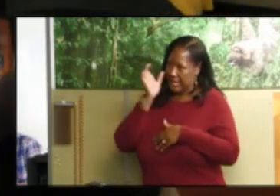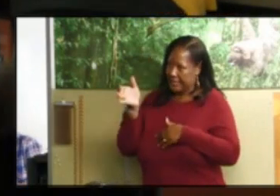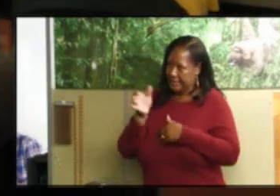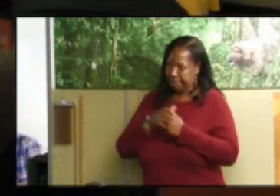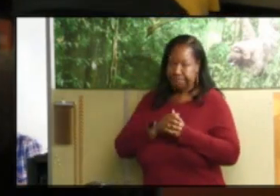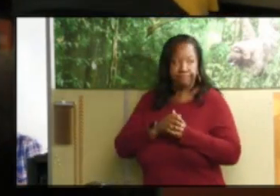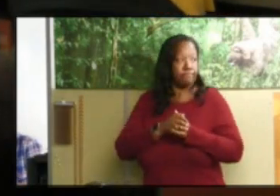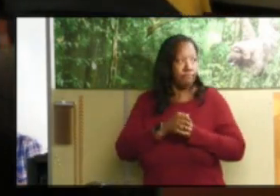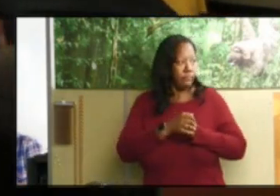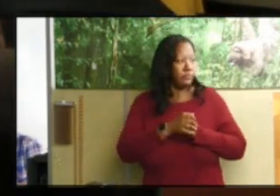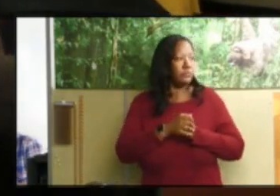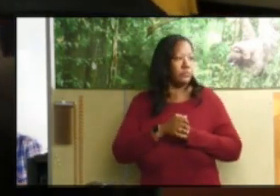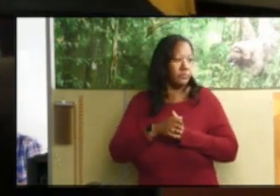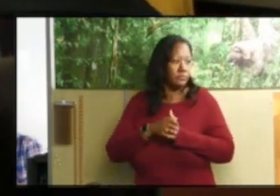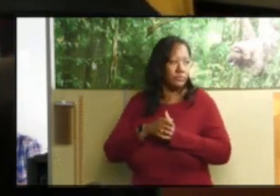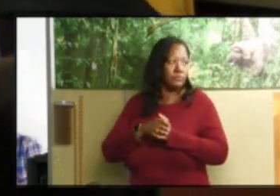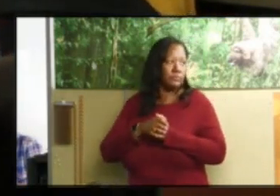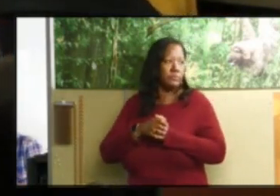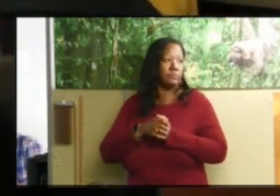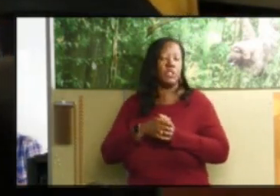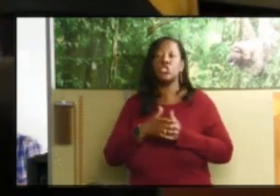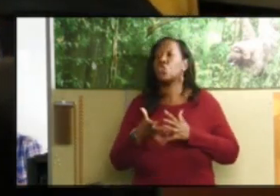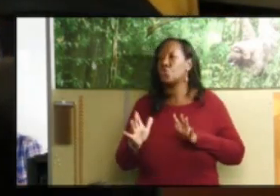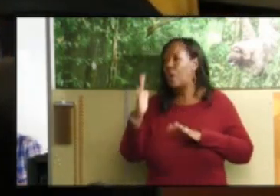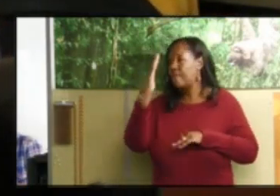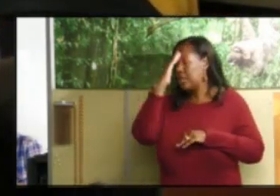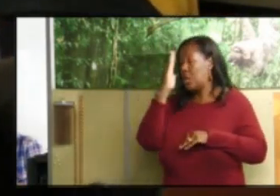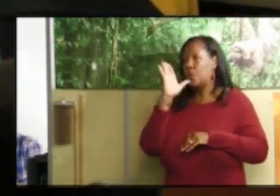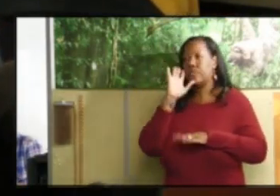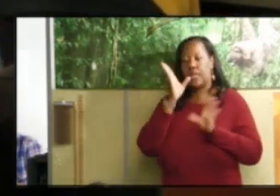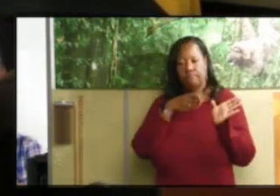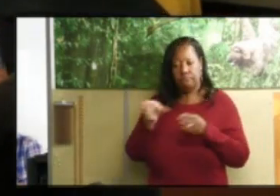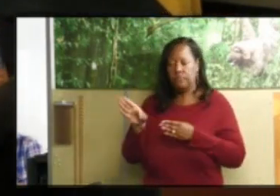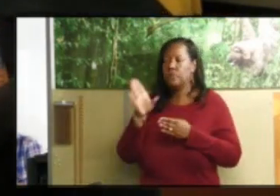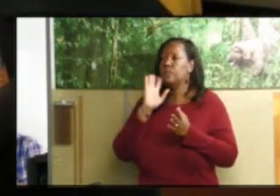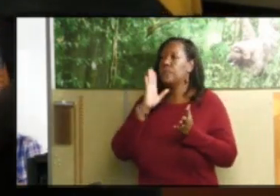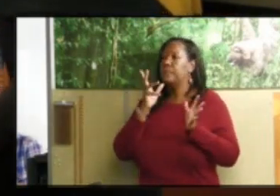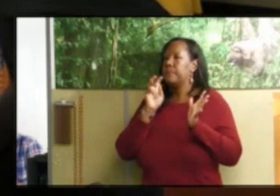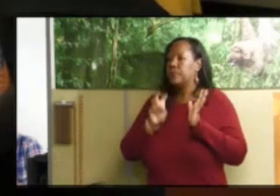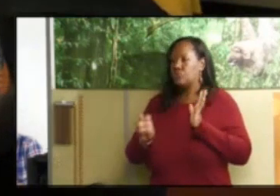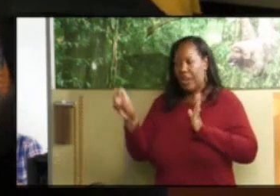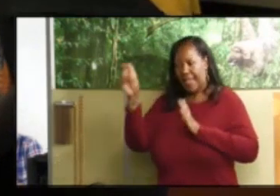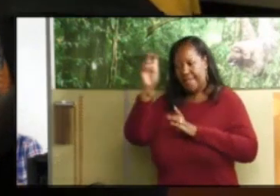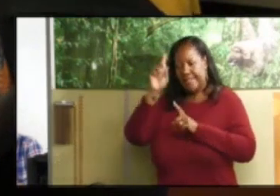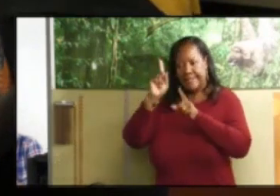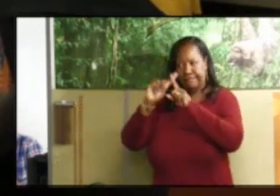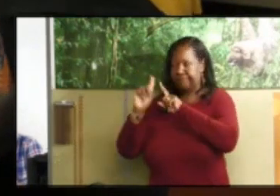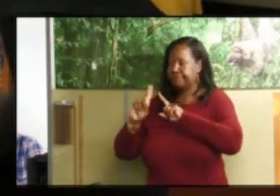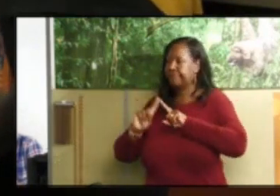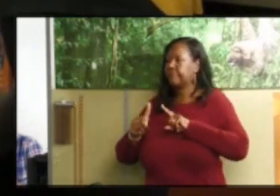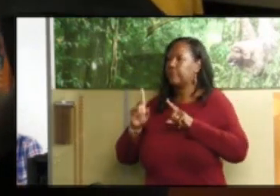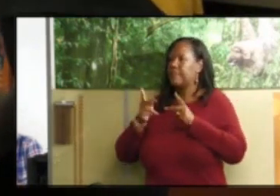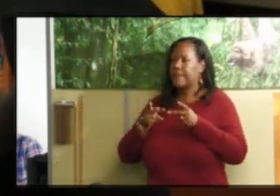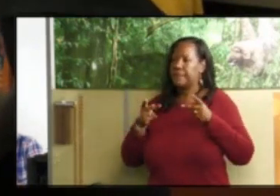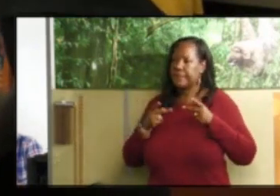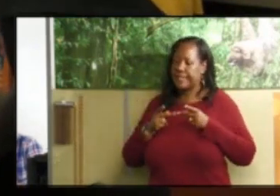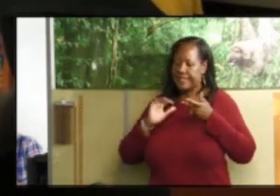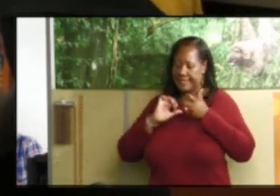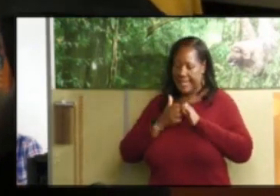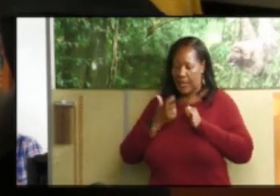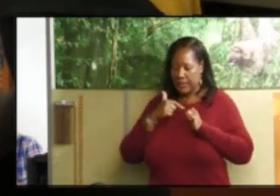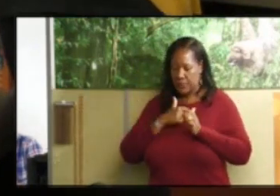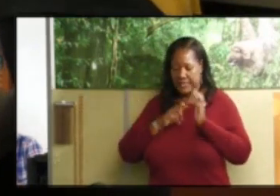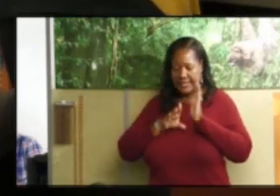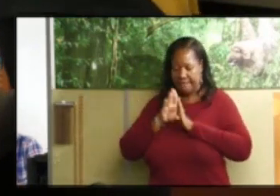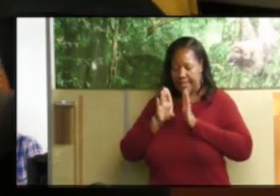concept? So the question was, knowing that it was traveling to different spatial layouts for all the different venues, how did we develop